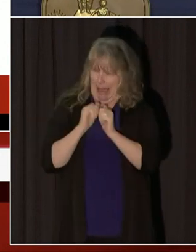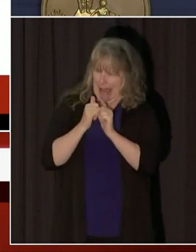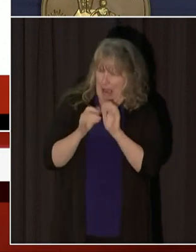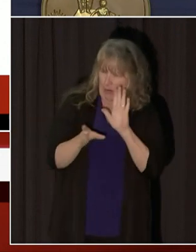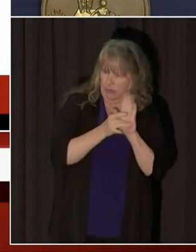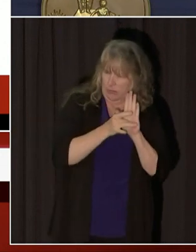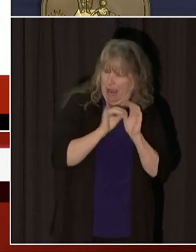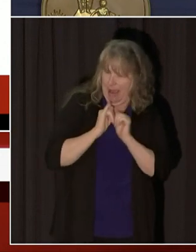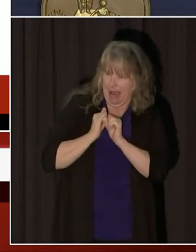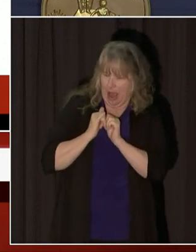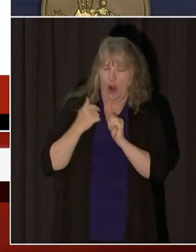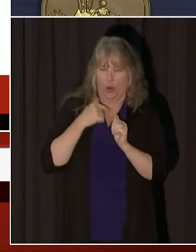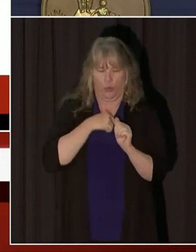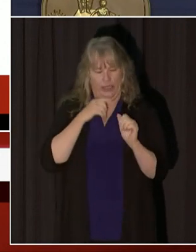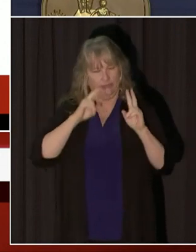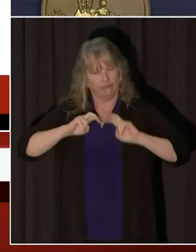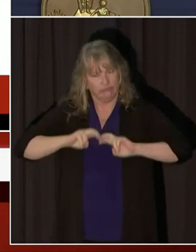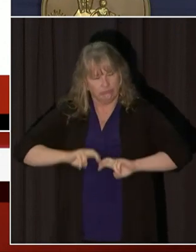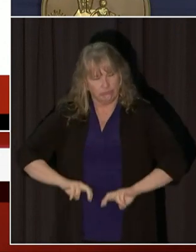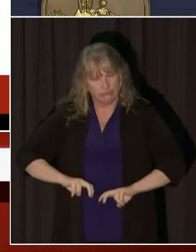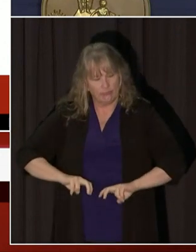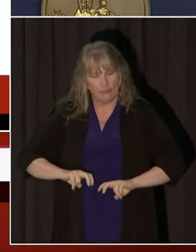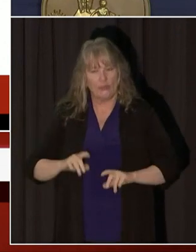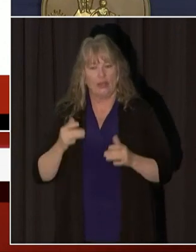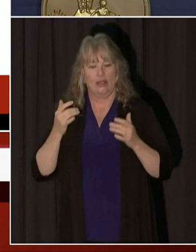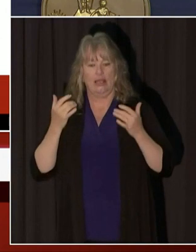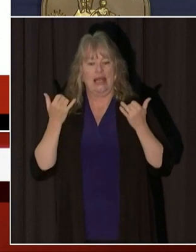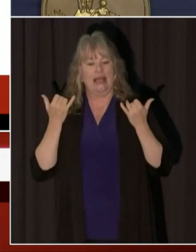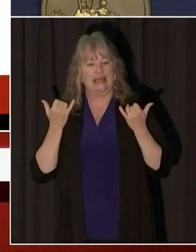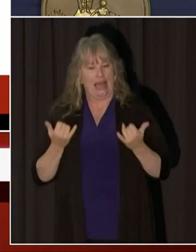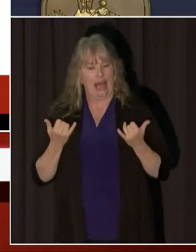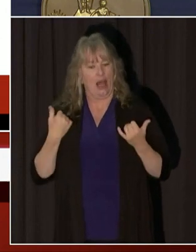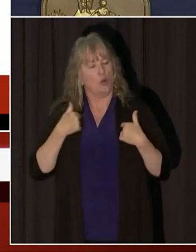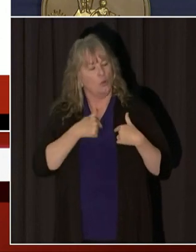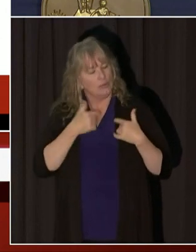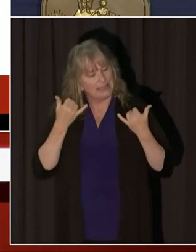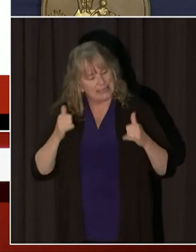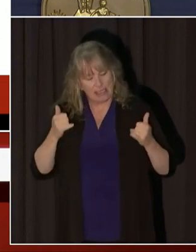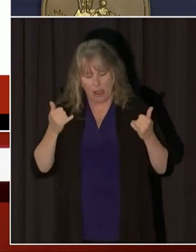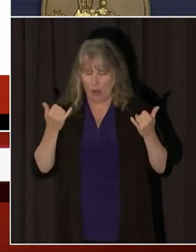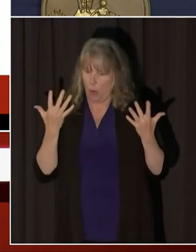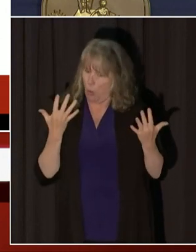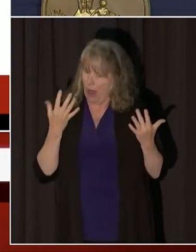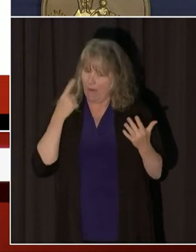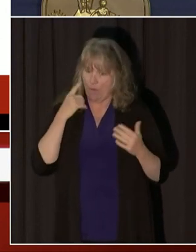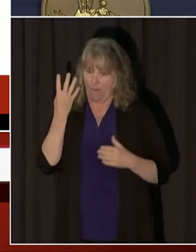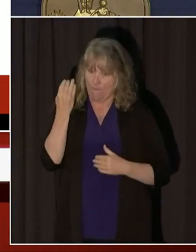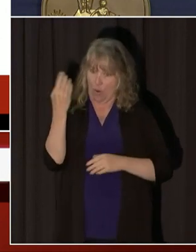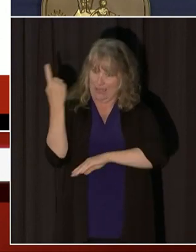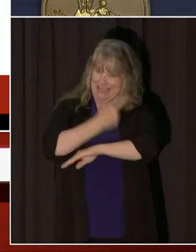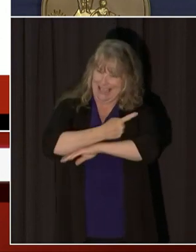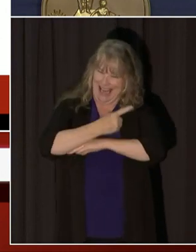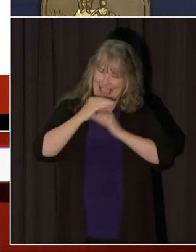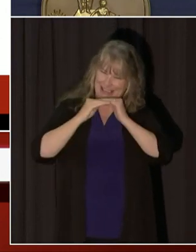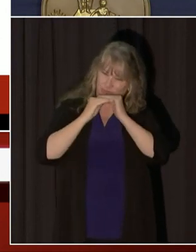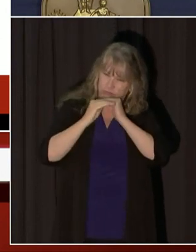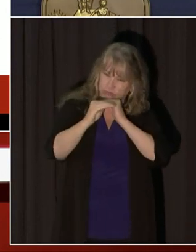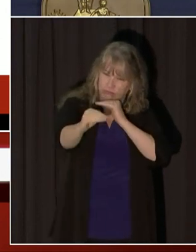So again, we are watching for a 14-day increase in the amount of community